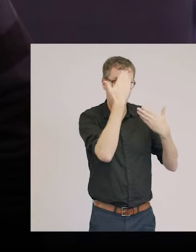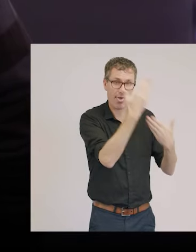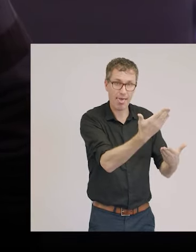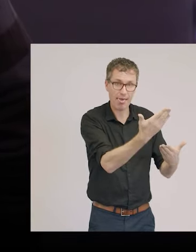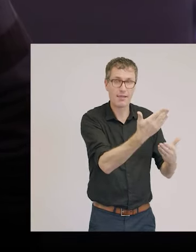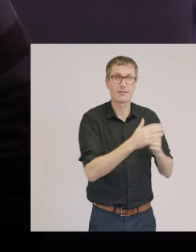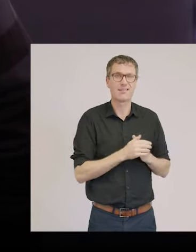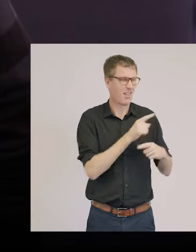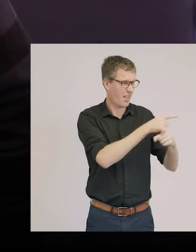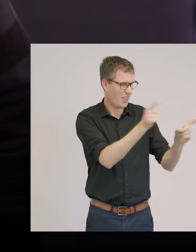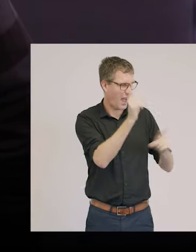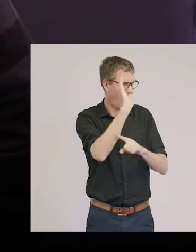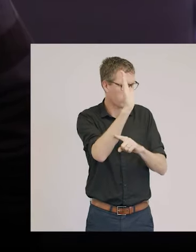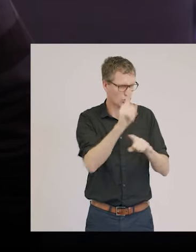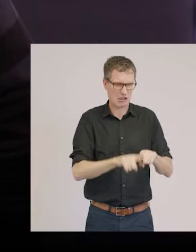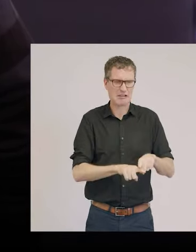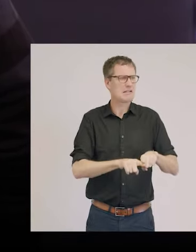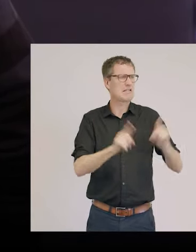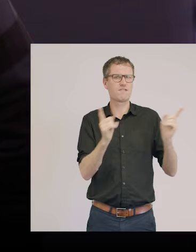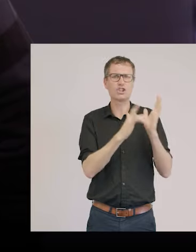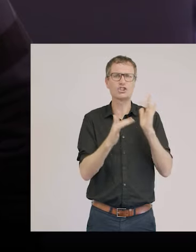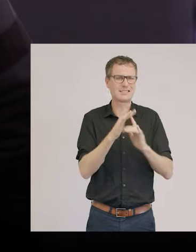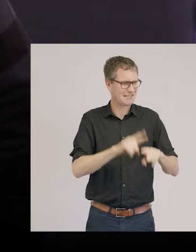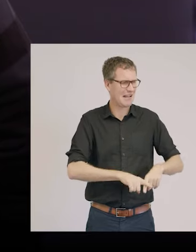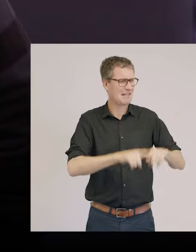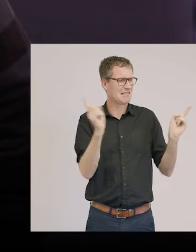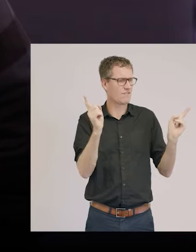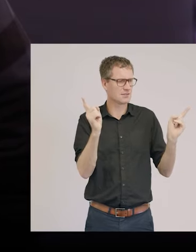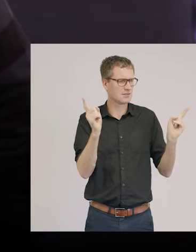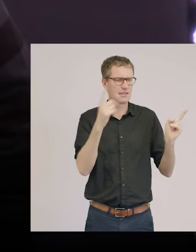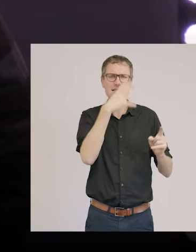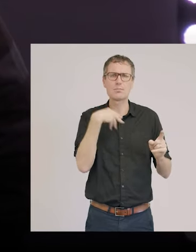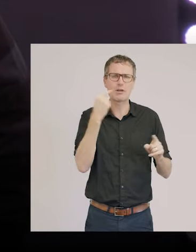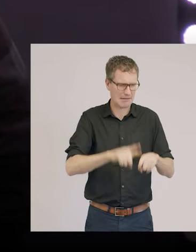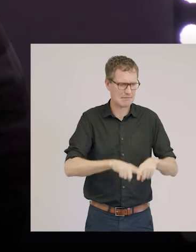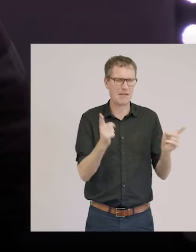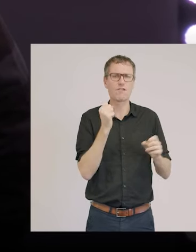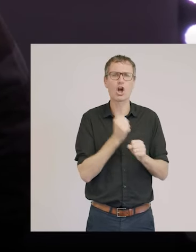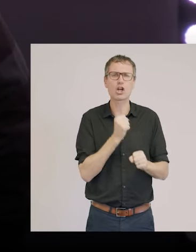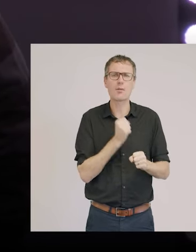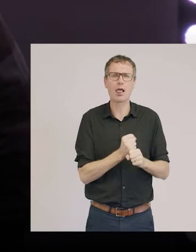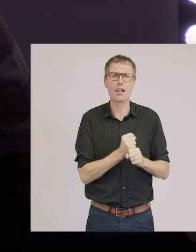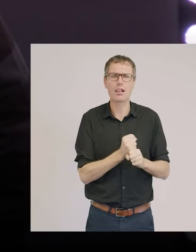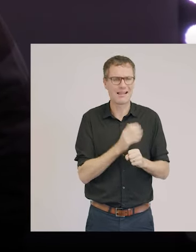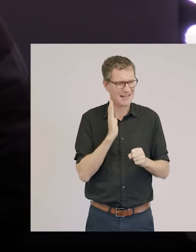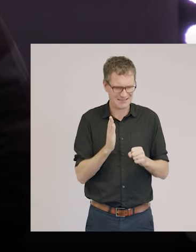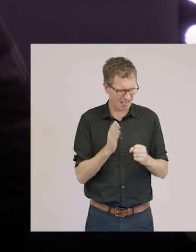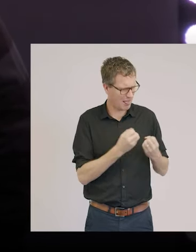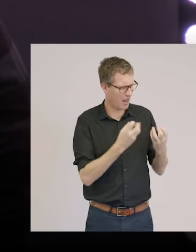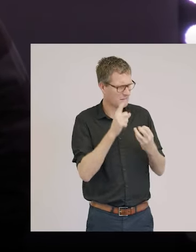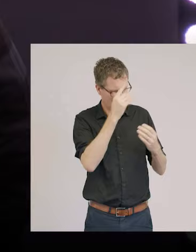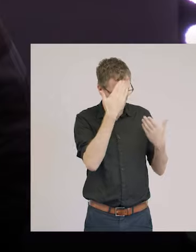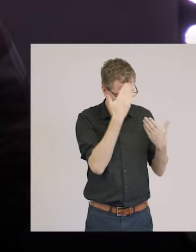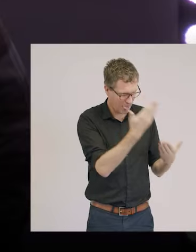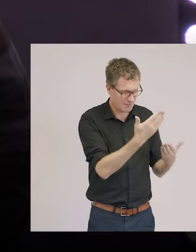whatever anyone tells you, even if they preach a different Jesus than the one we preach, or a different kind of spirit than the one you received, or a